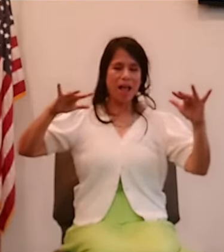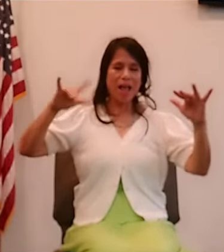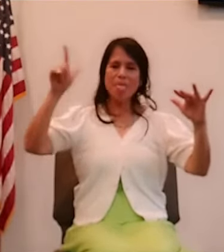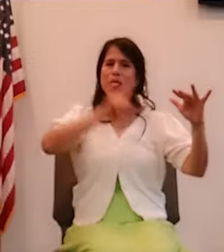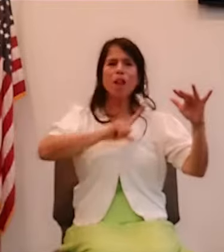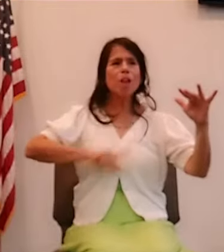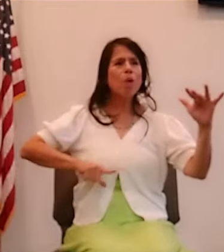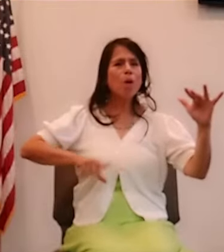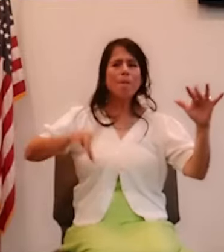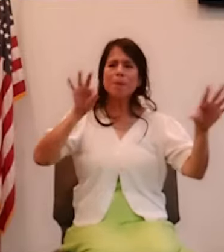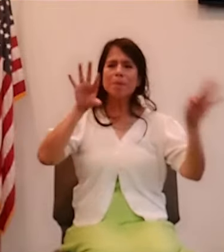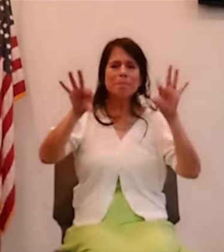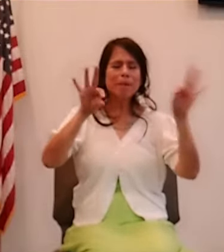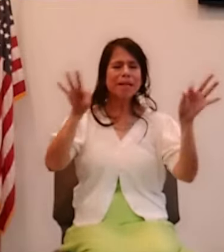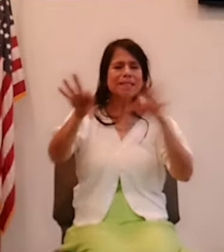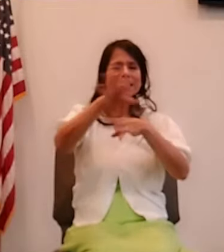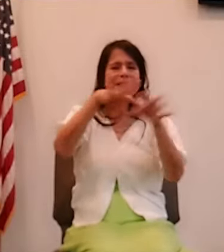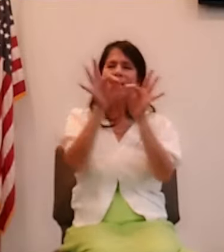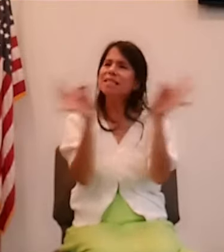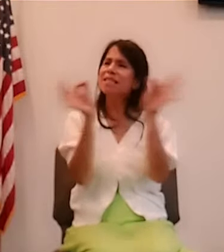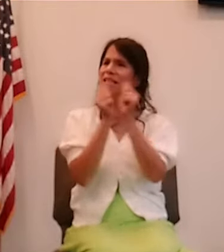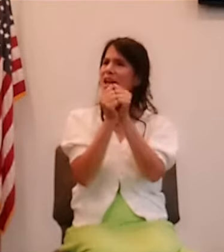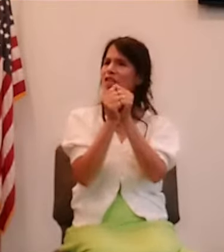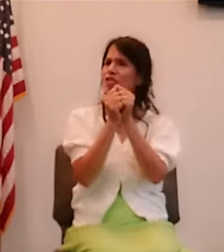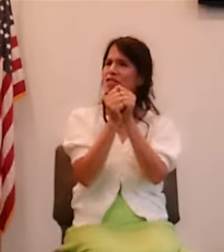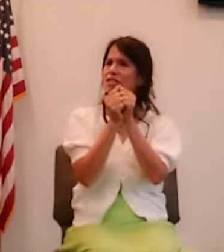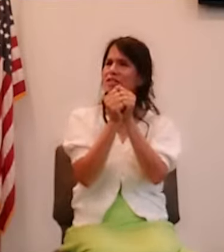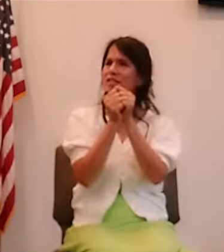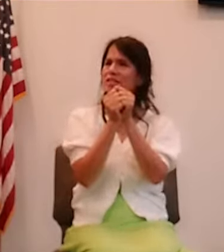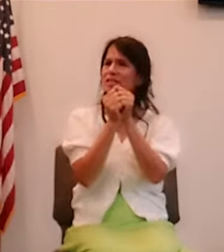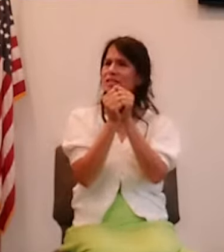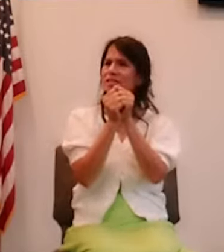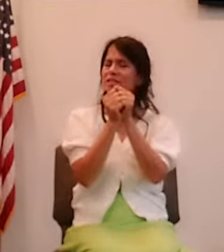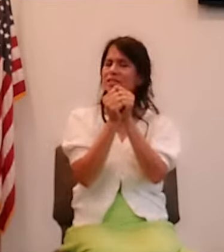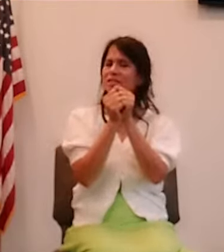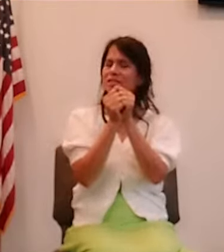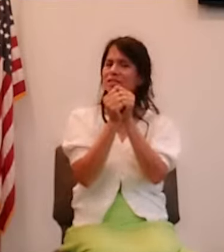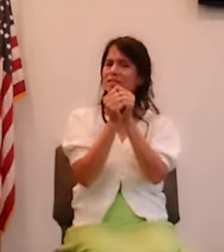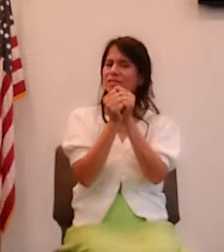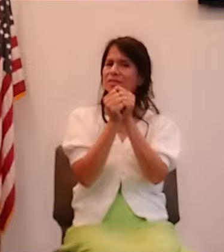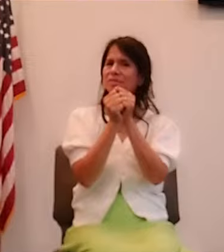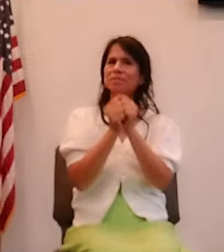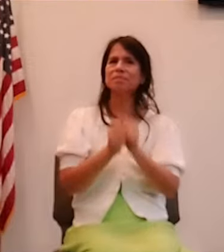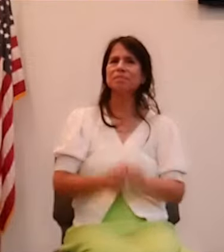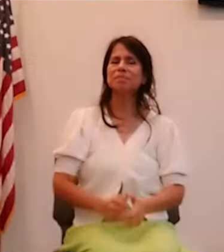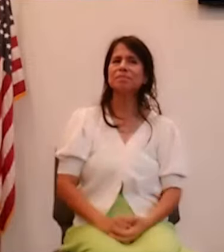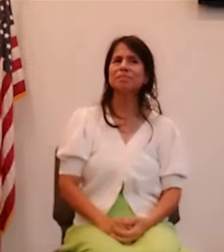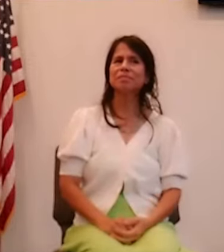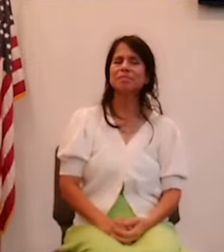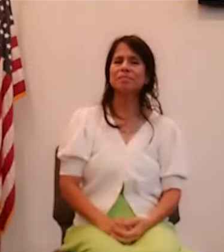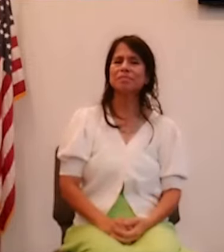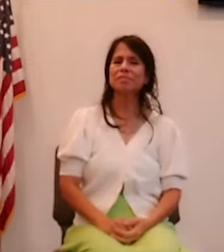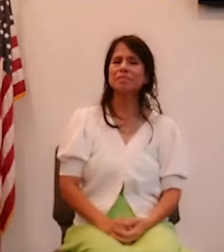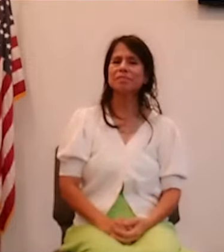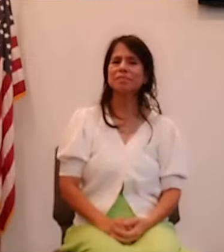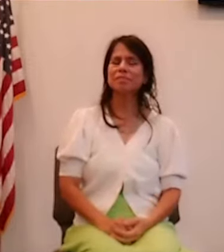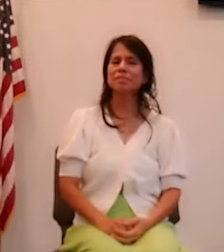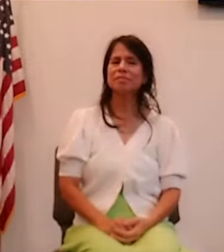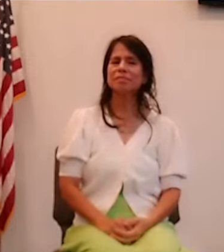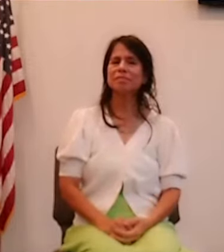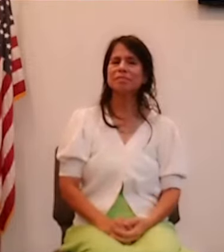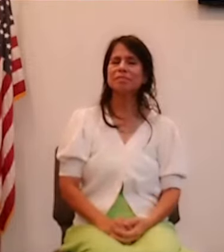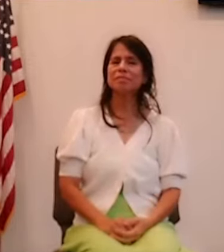pulling out some verses from Lamentations, and the people who were at Delta Lake this past week know that the central